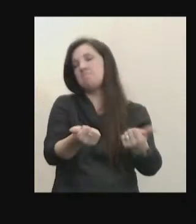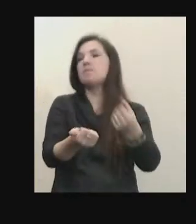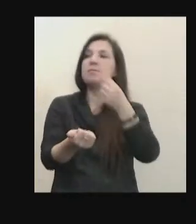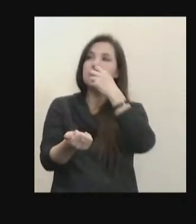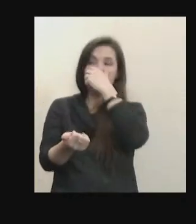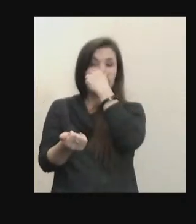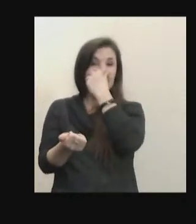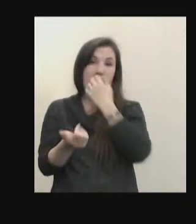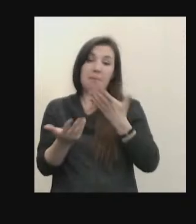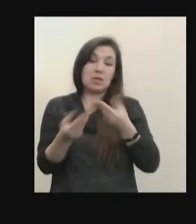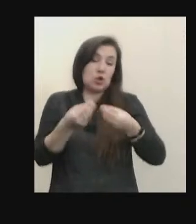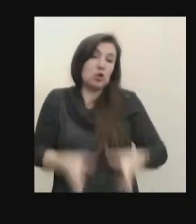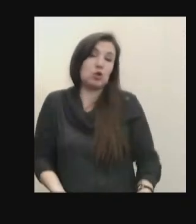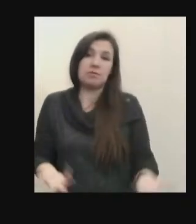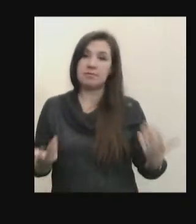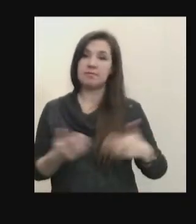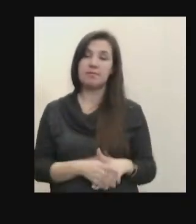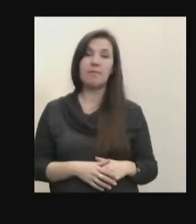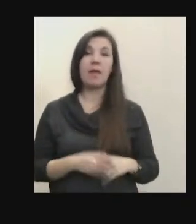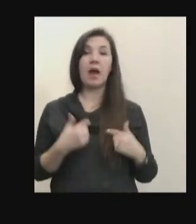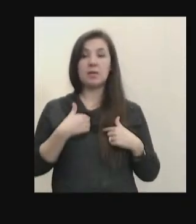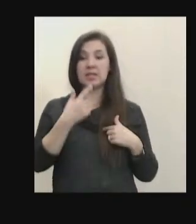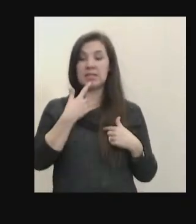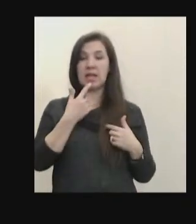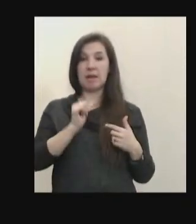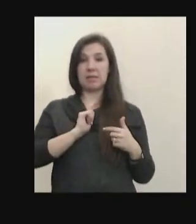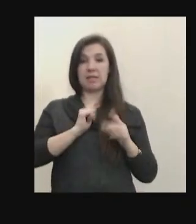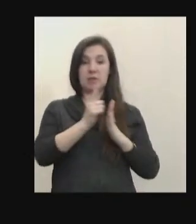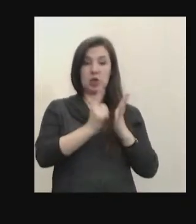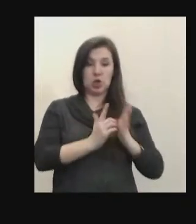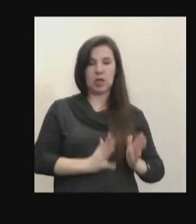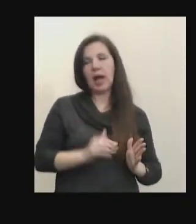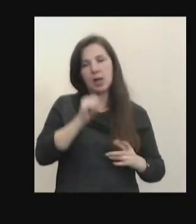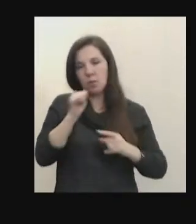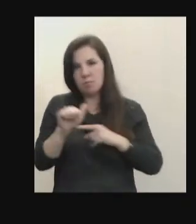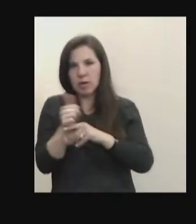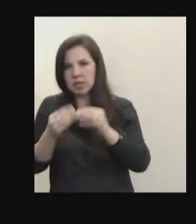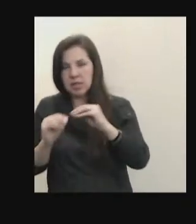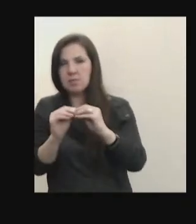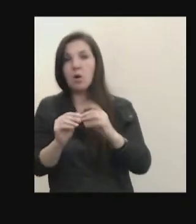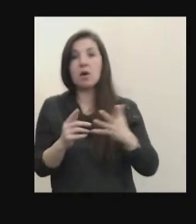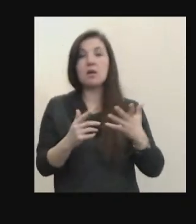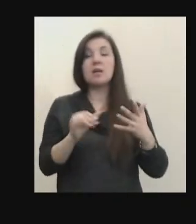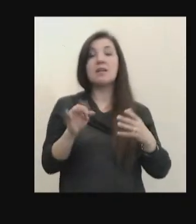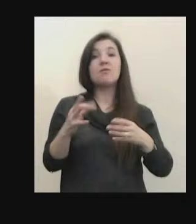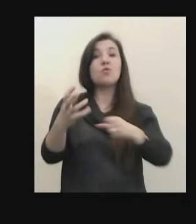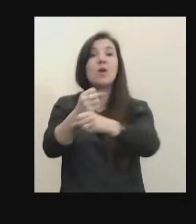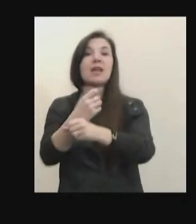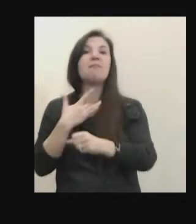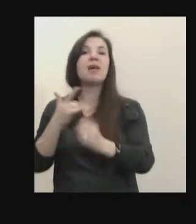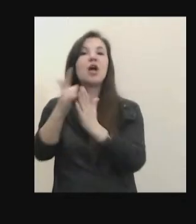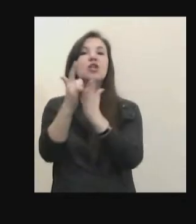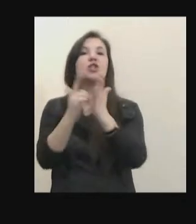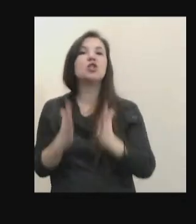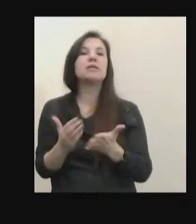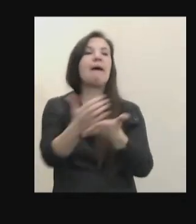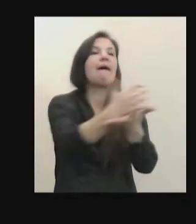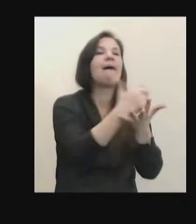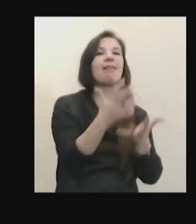out. I will say this as an attorney who doesn't practice anymore, the only ones who win in that game are the attorneys who rack up a lot of legal